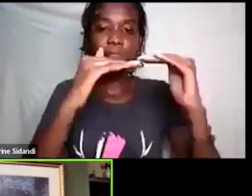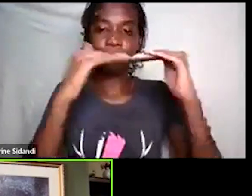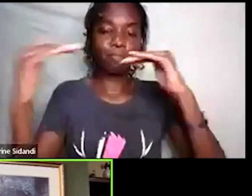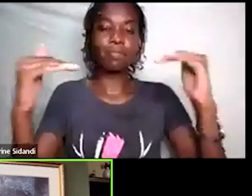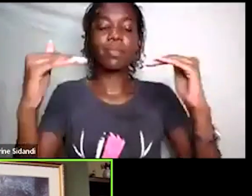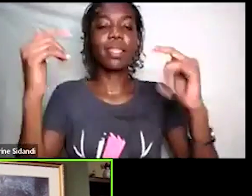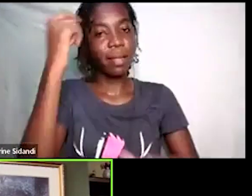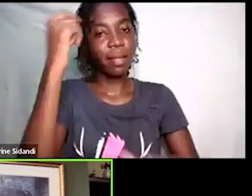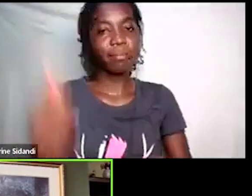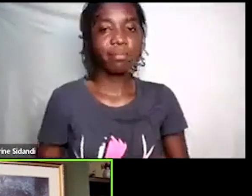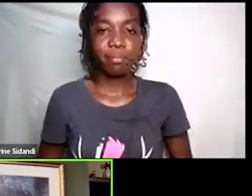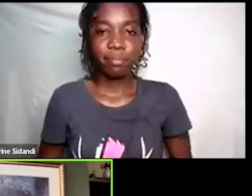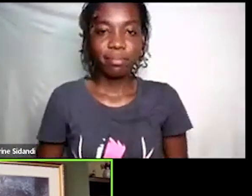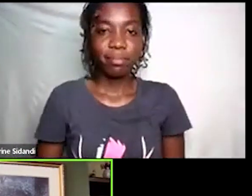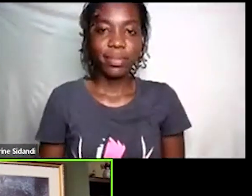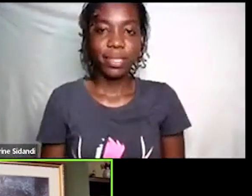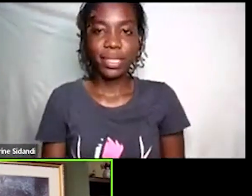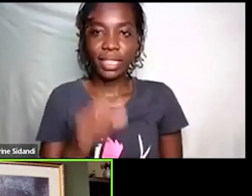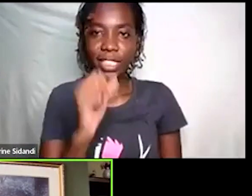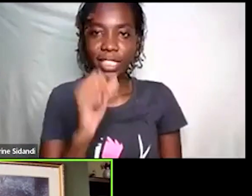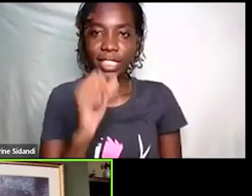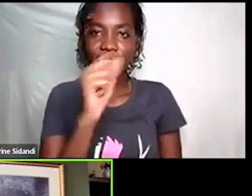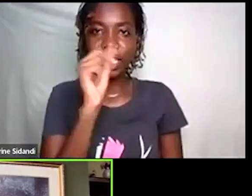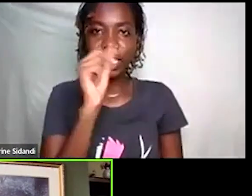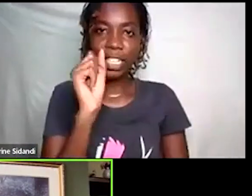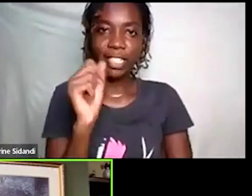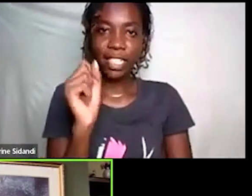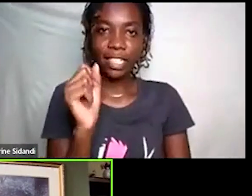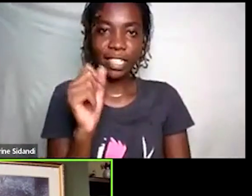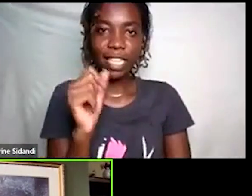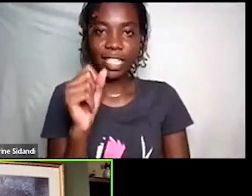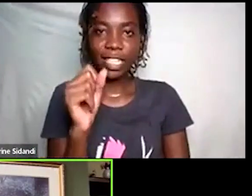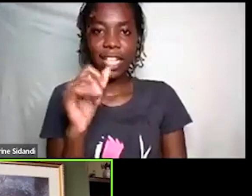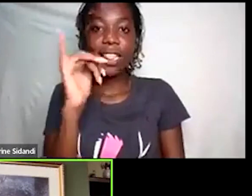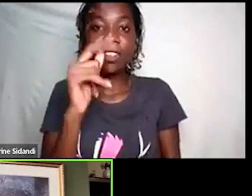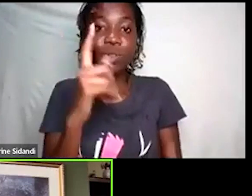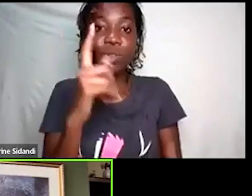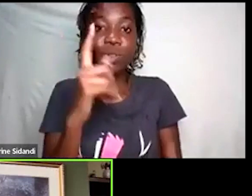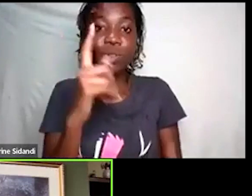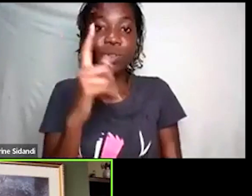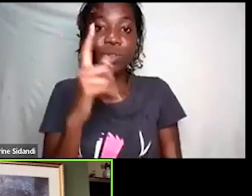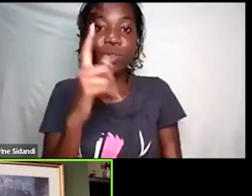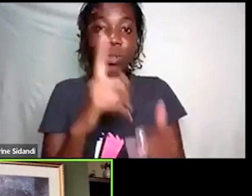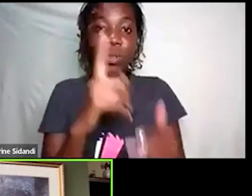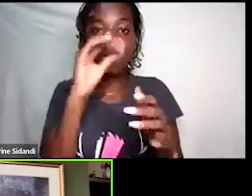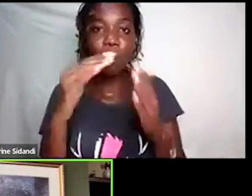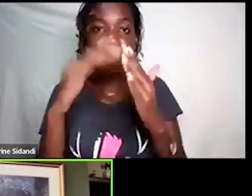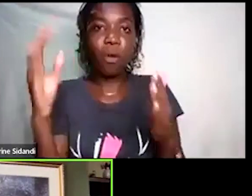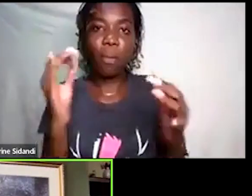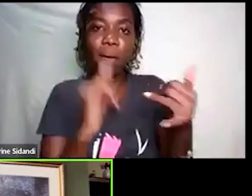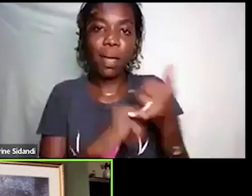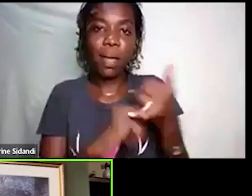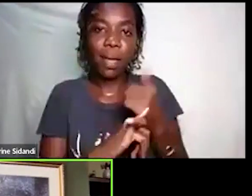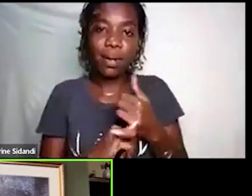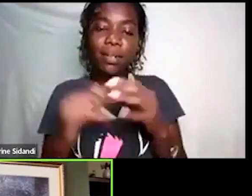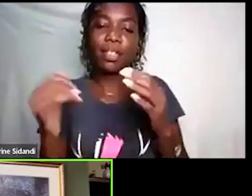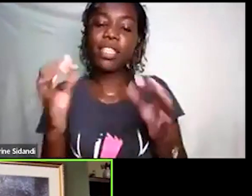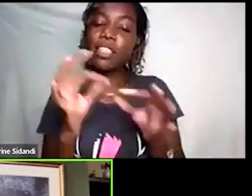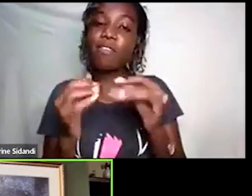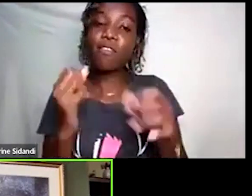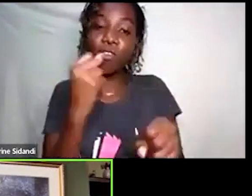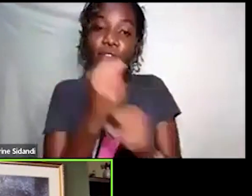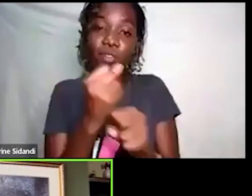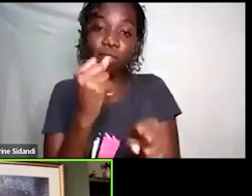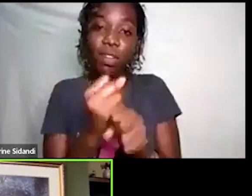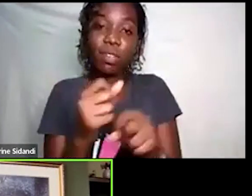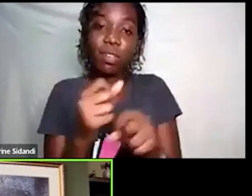Yes, yes, yes, yes. That is what is missing in most marriages, even those who don't work in the same organization. Level-headedness, it's